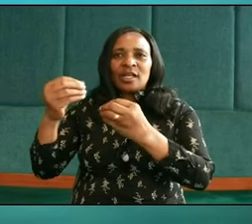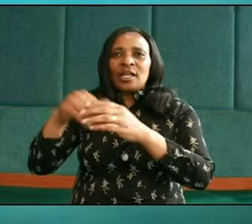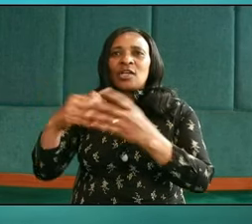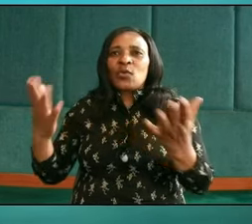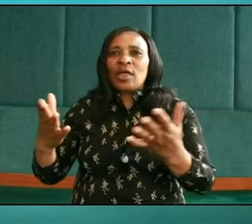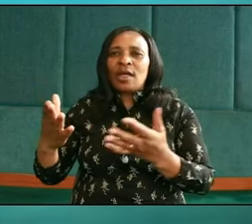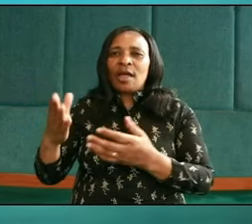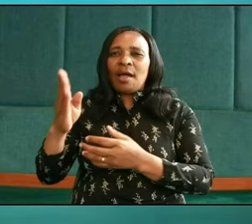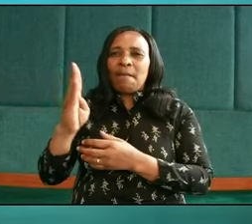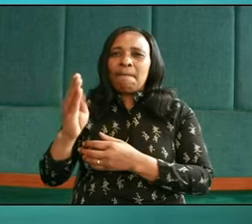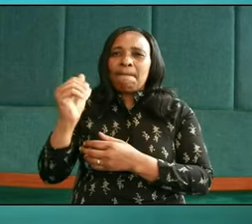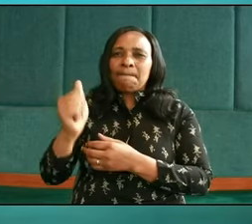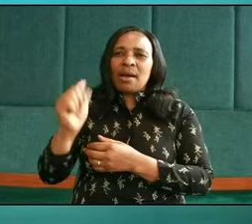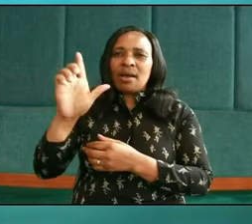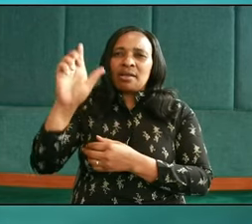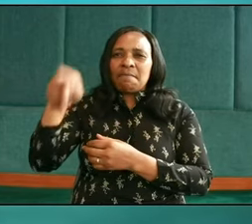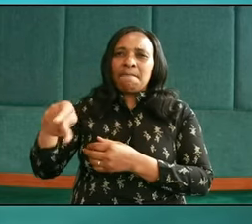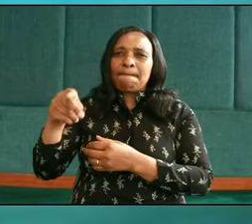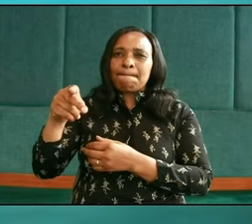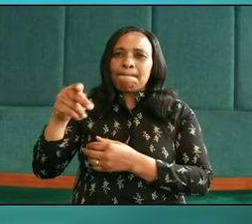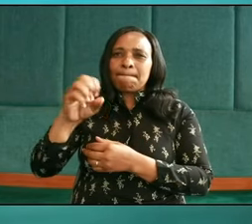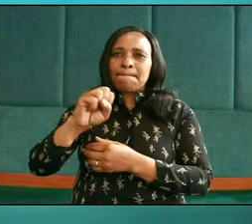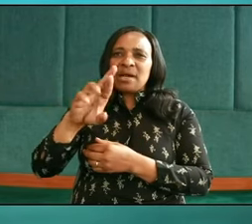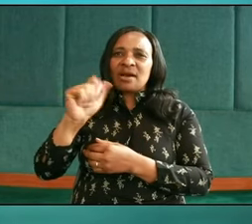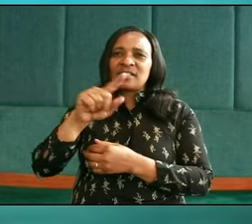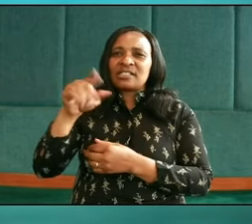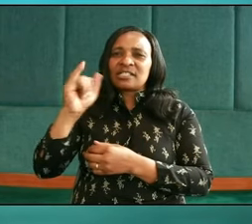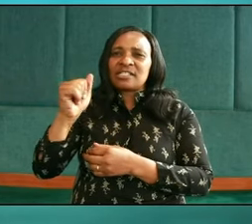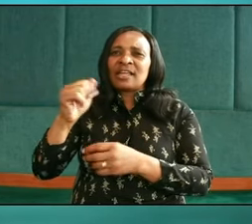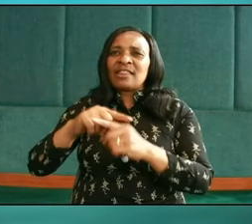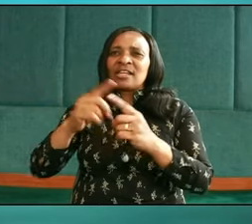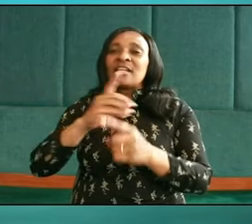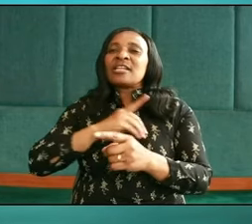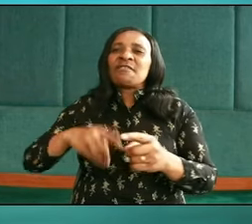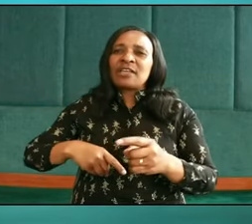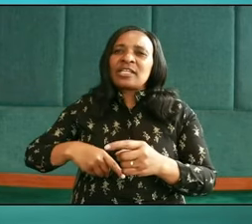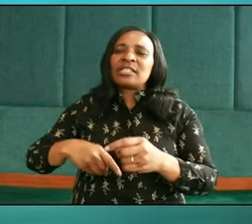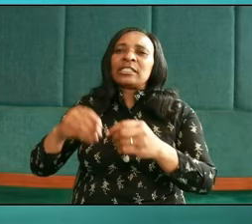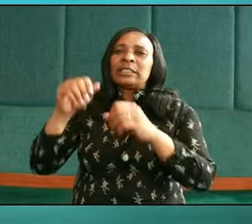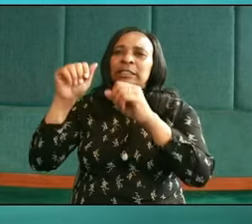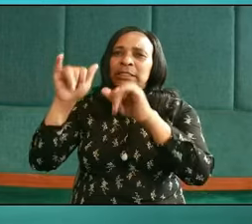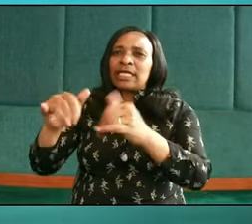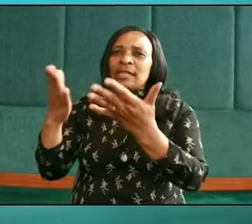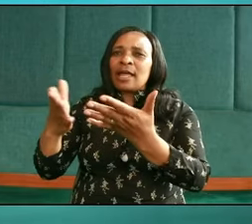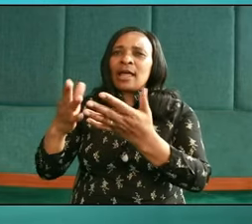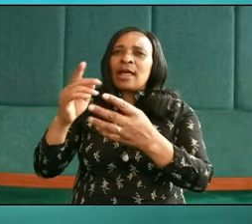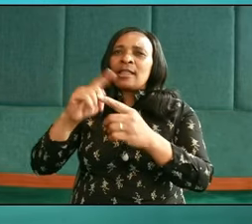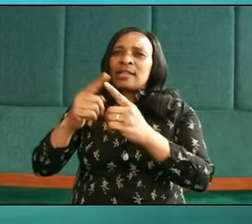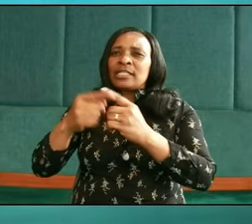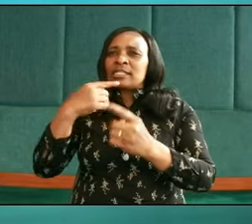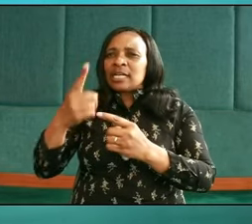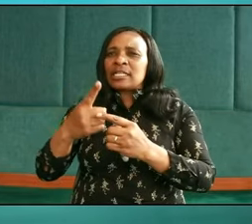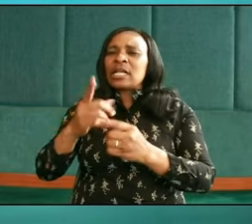Perazim, and David defeated them there, and he said, the Lord has broken